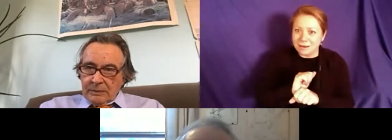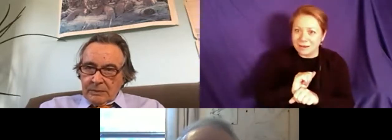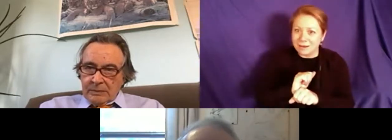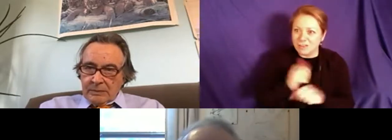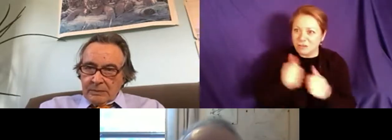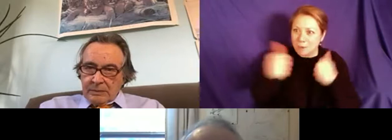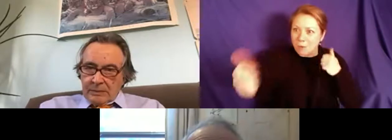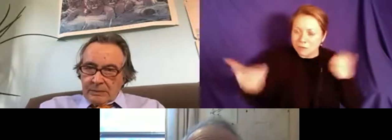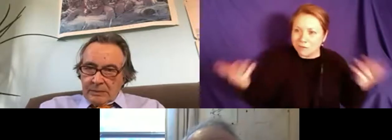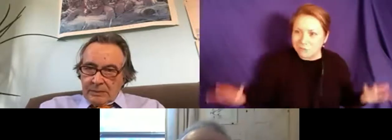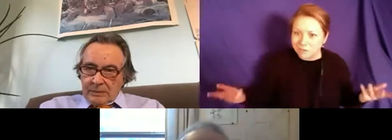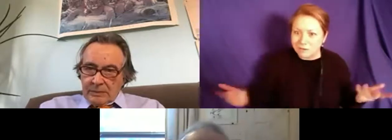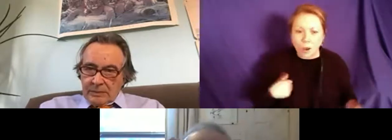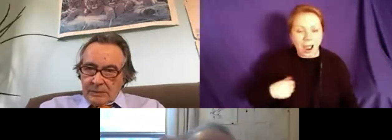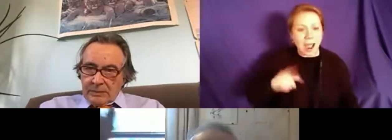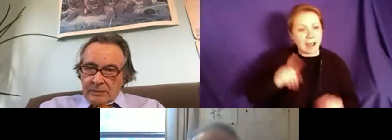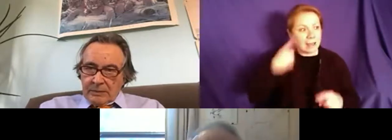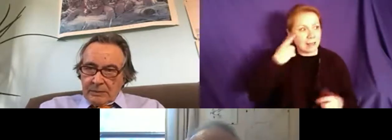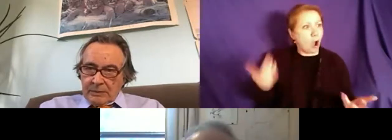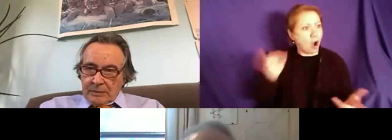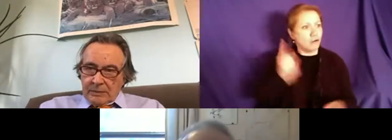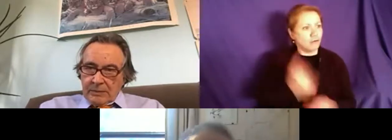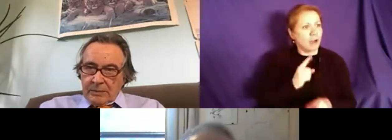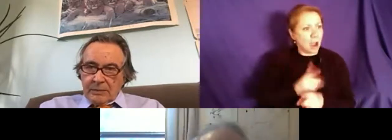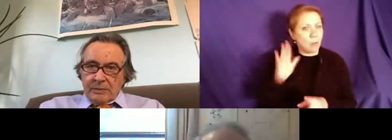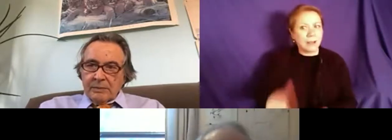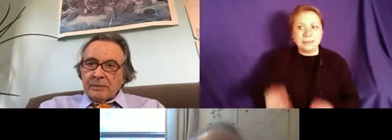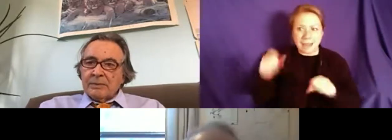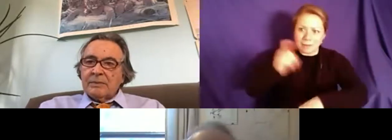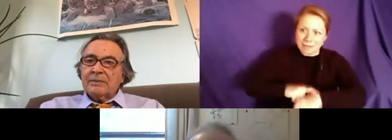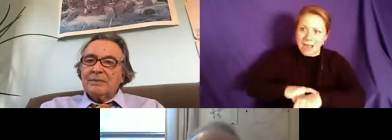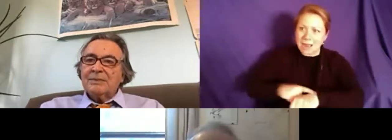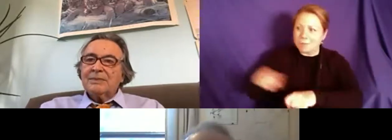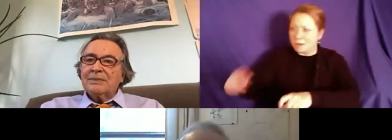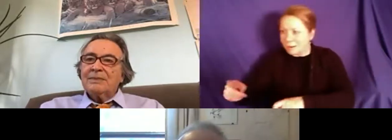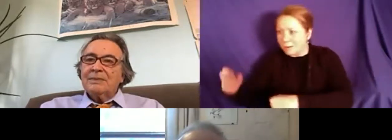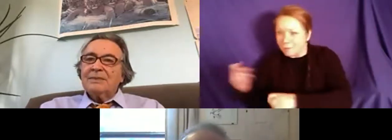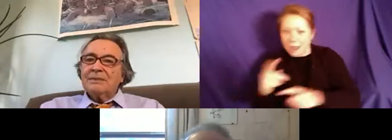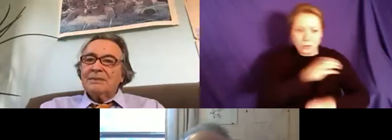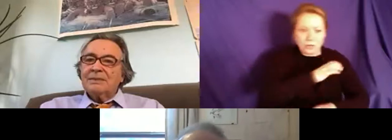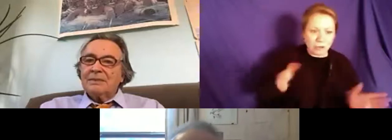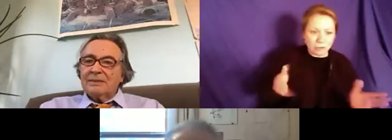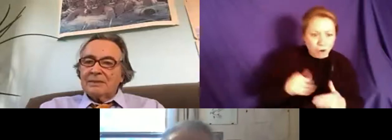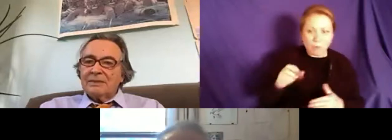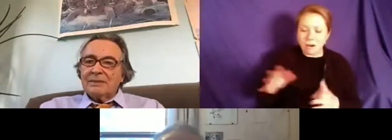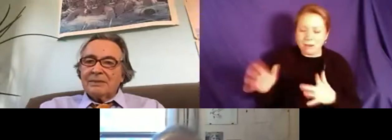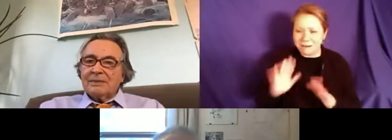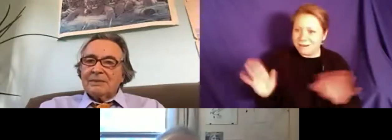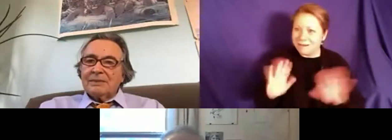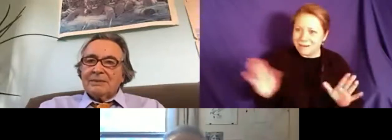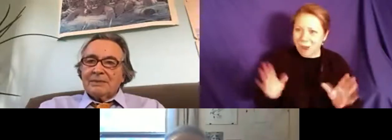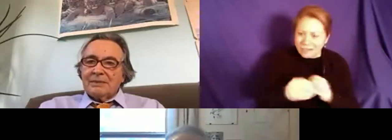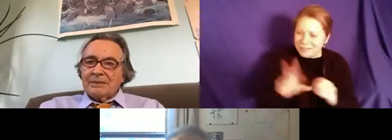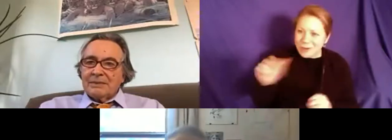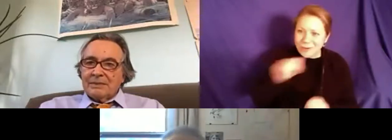remotely. And I keep thinking, oh yeah, it's going to take them a while to get from the floor back to their committee rooms or to their offices.